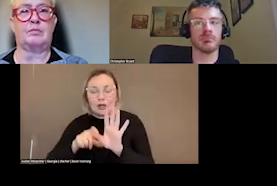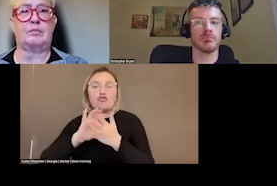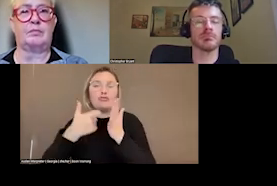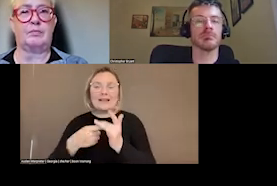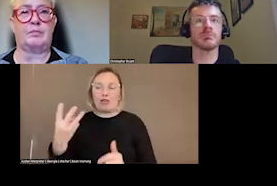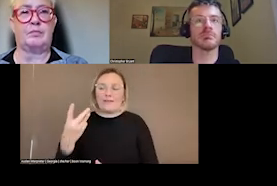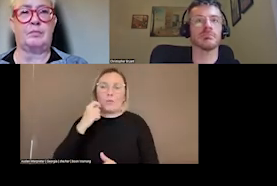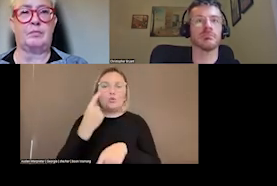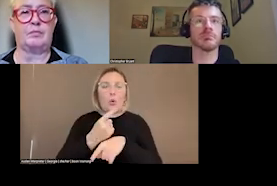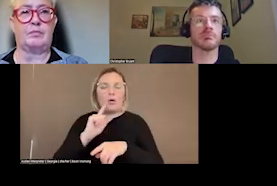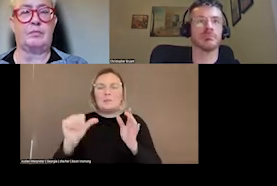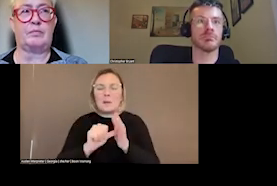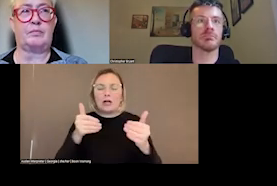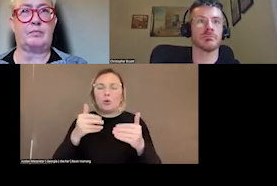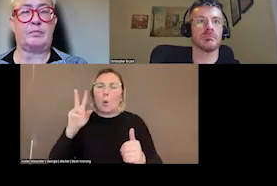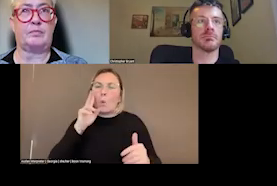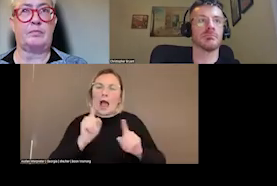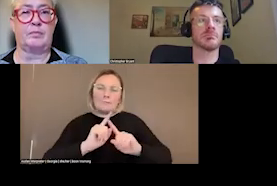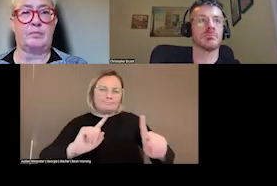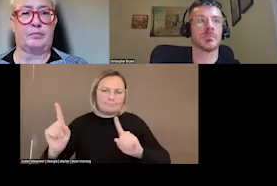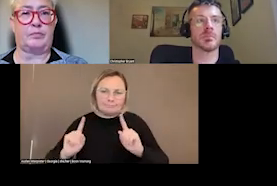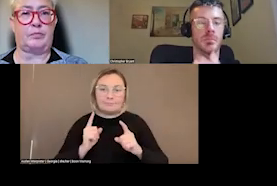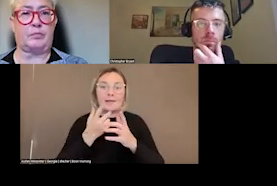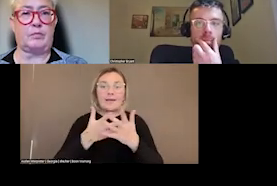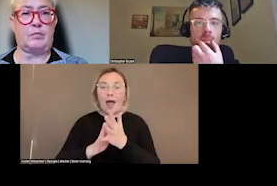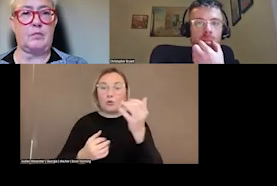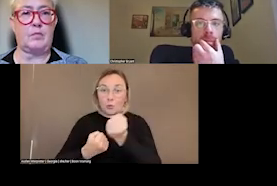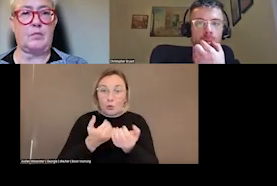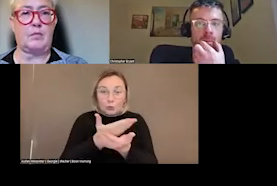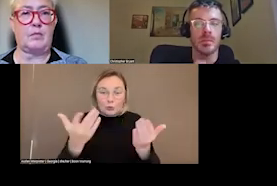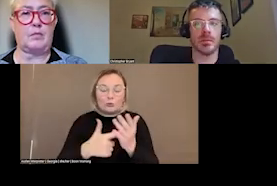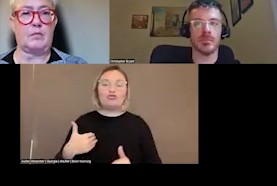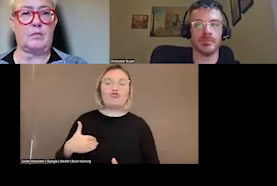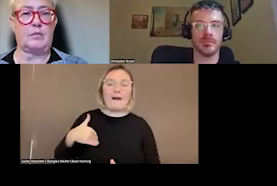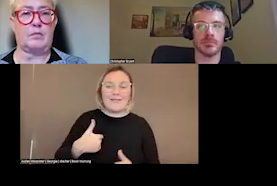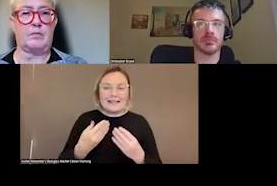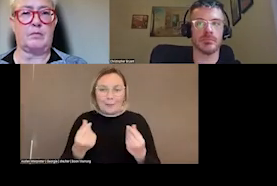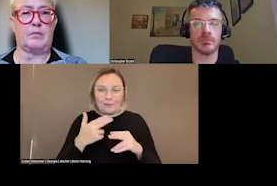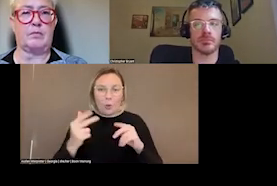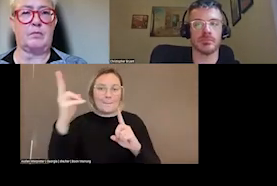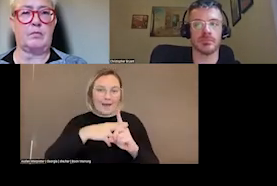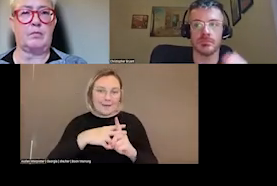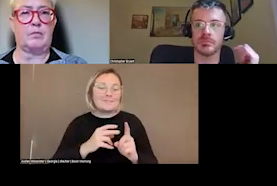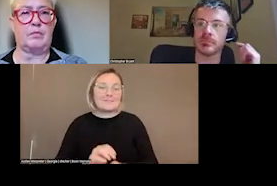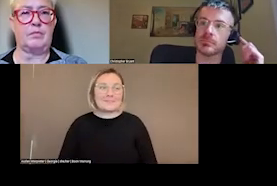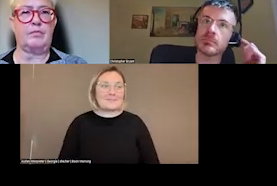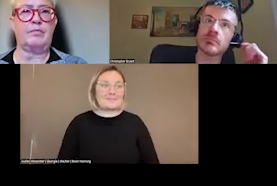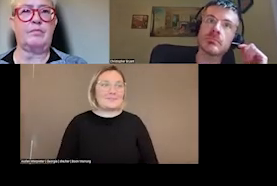what a budget might look like and how to support you in drafting something for your application.